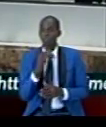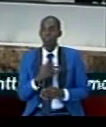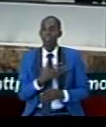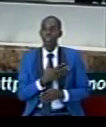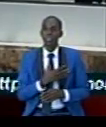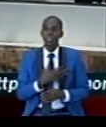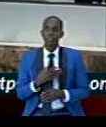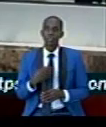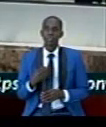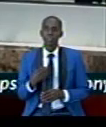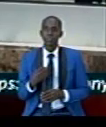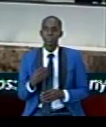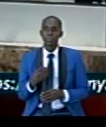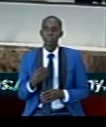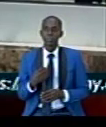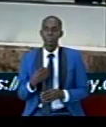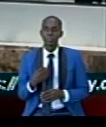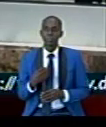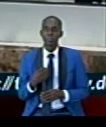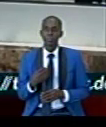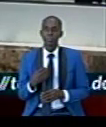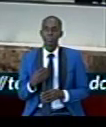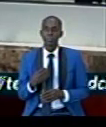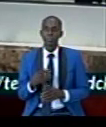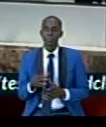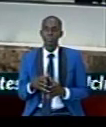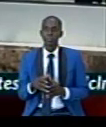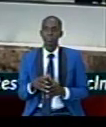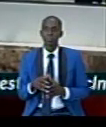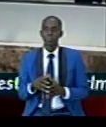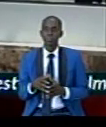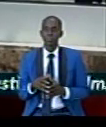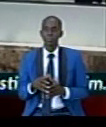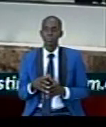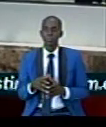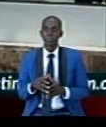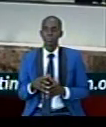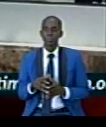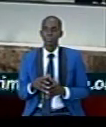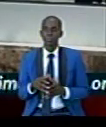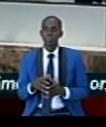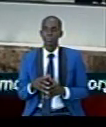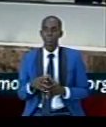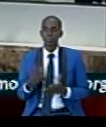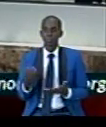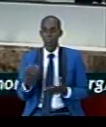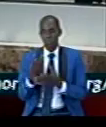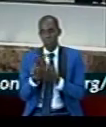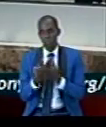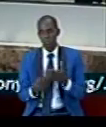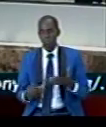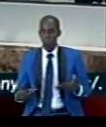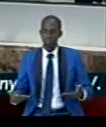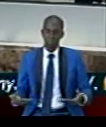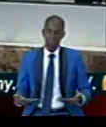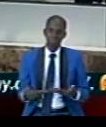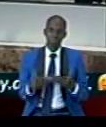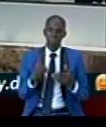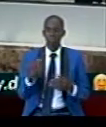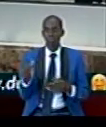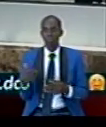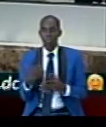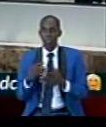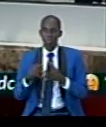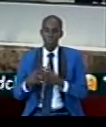it happens we came to know ourselves and we started discussing